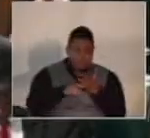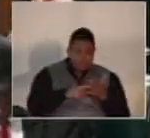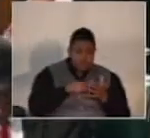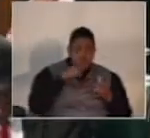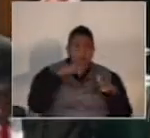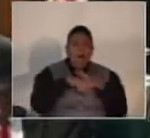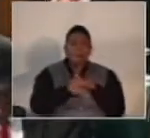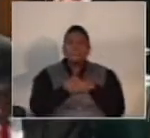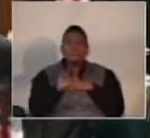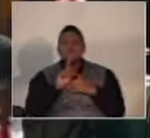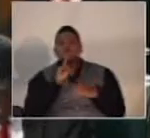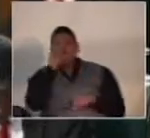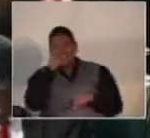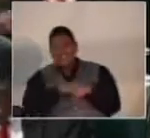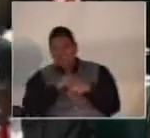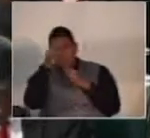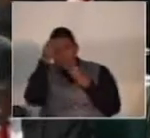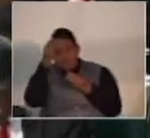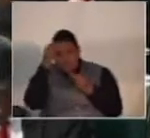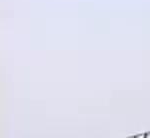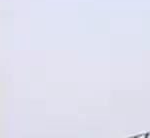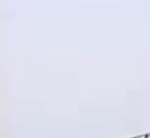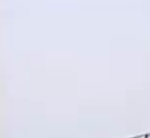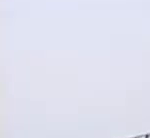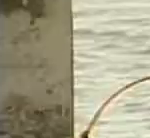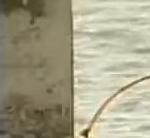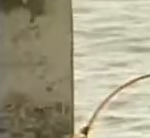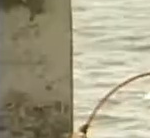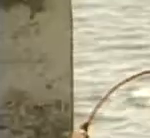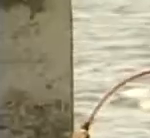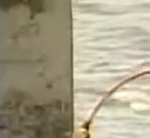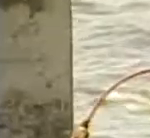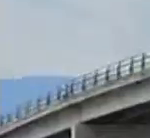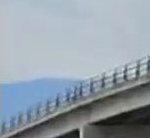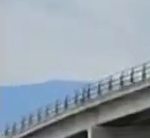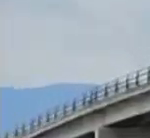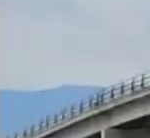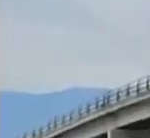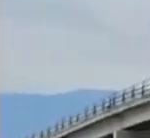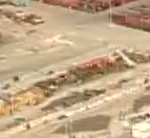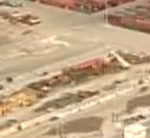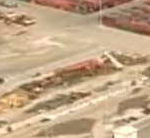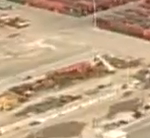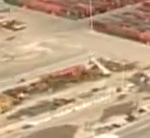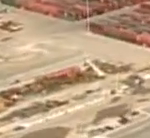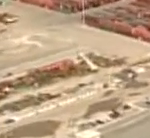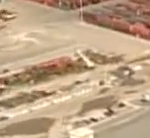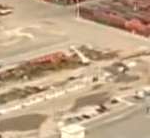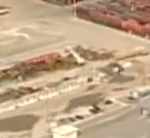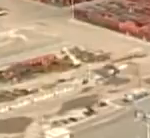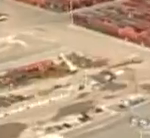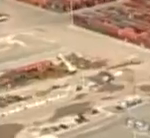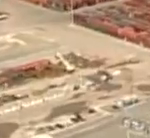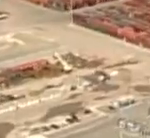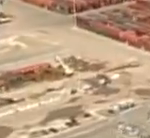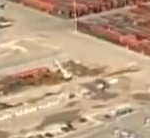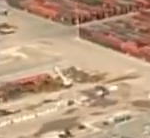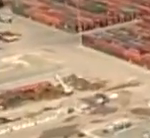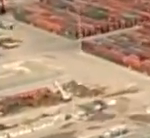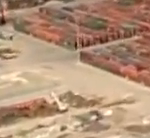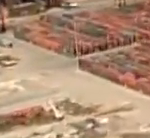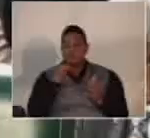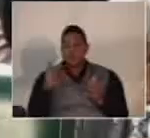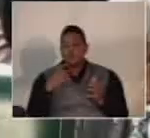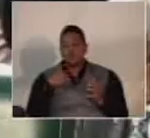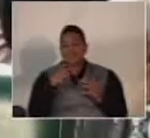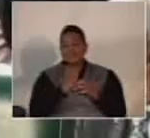Infrastructure Subcommittee, chaired by the Transport Minister. New operational procedures are speeding up the contract approval process. We have taken a